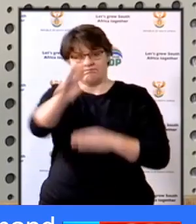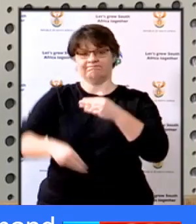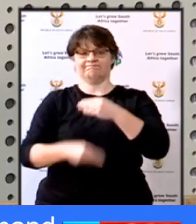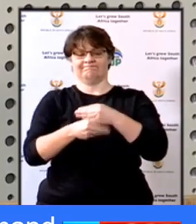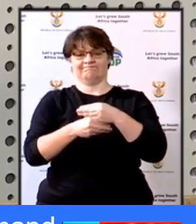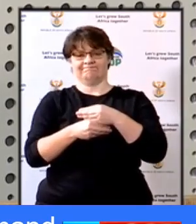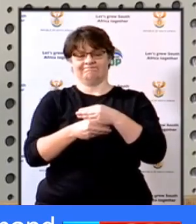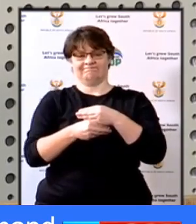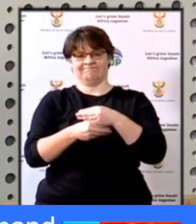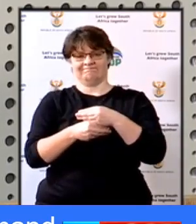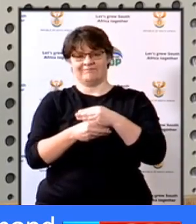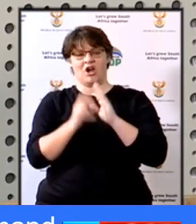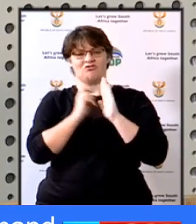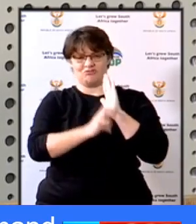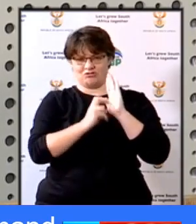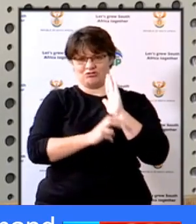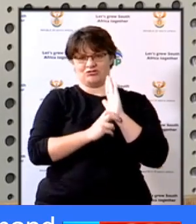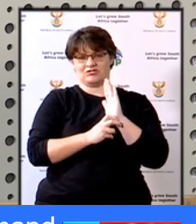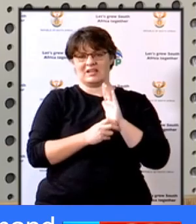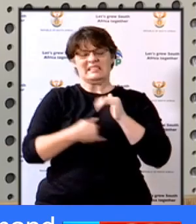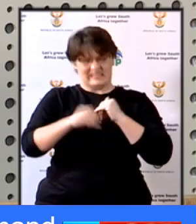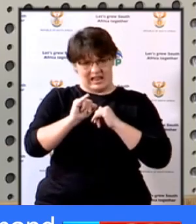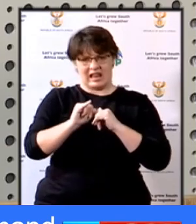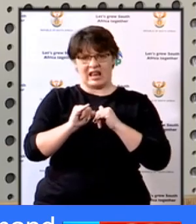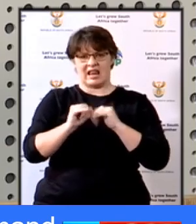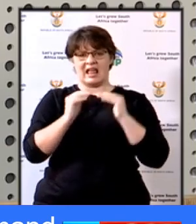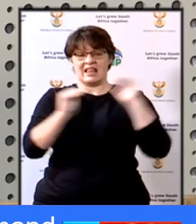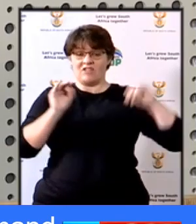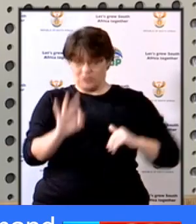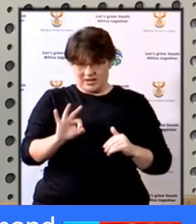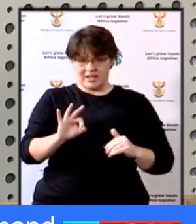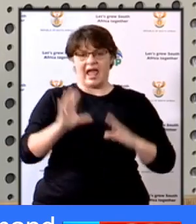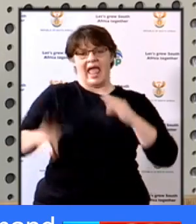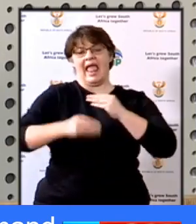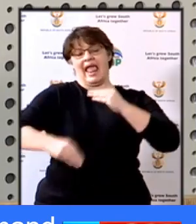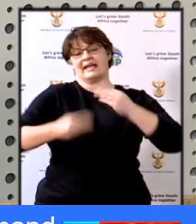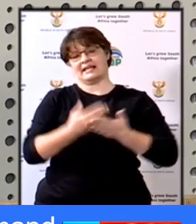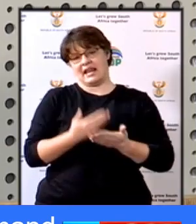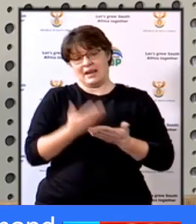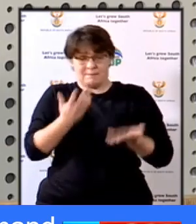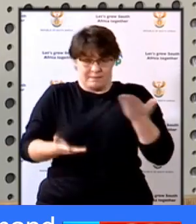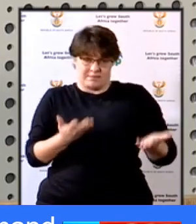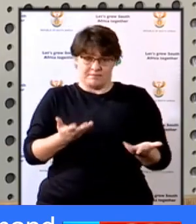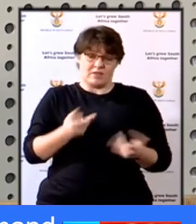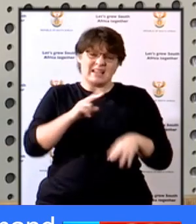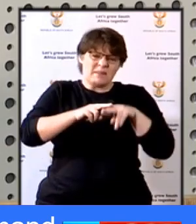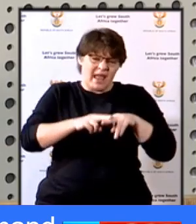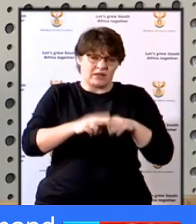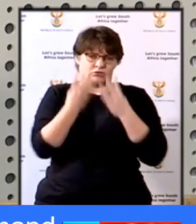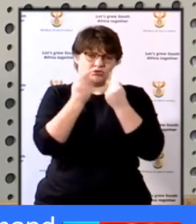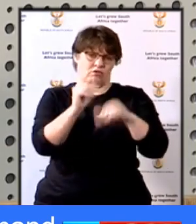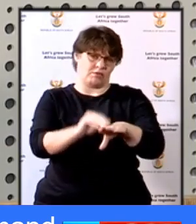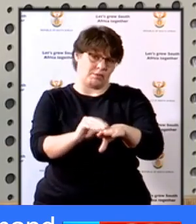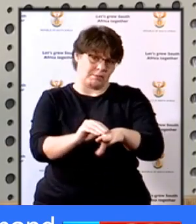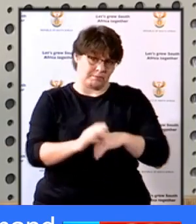more regulations can be put in place to enhance the ones that we have.